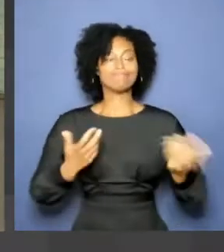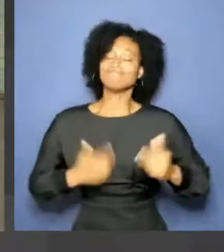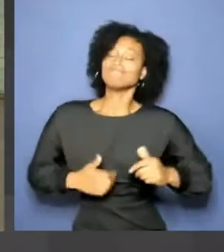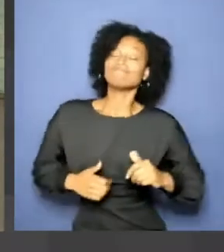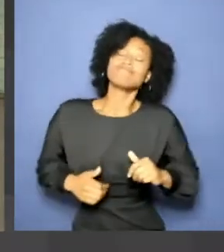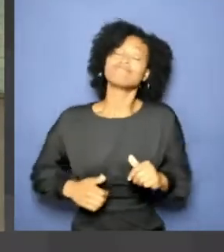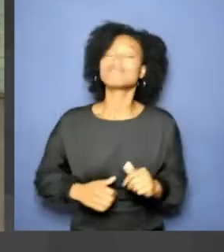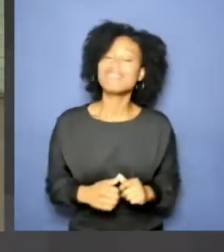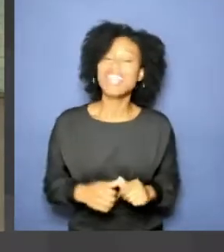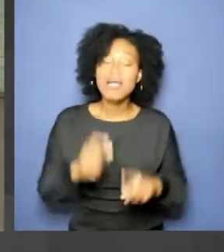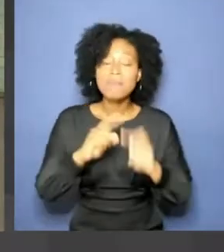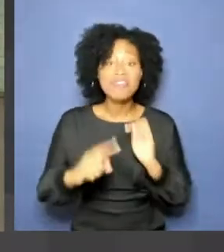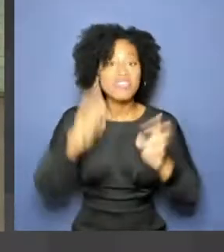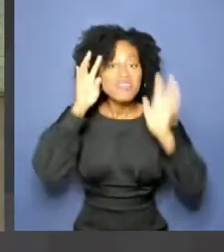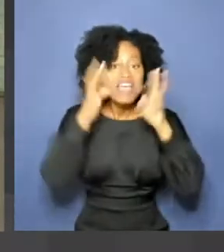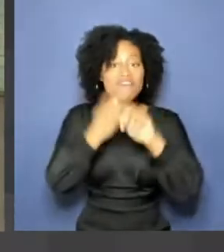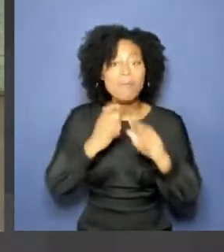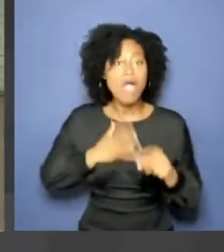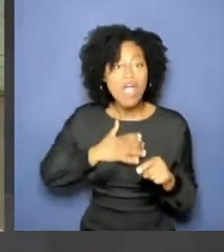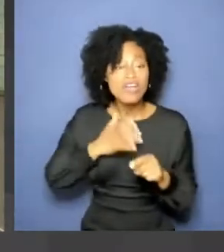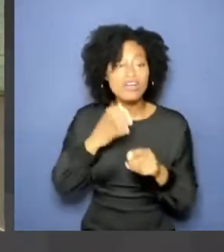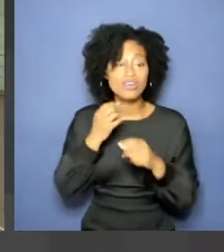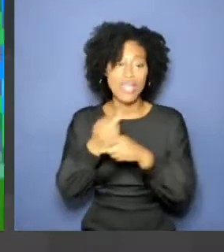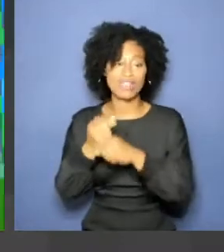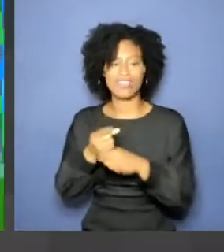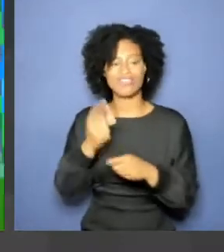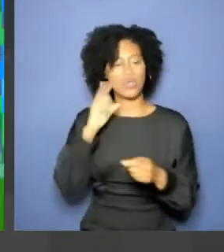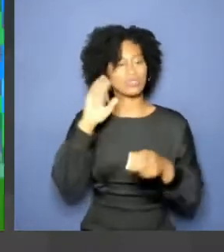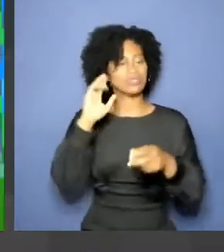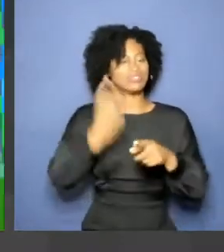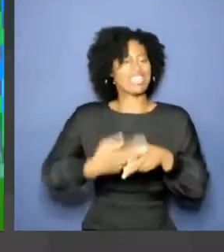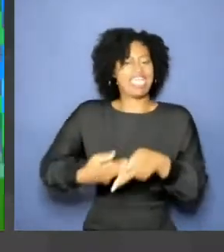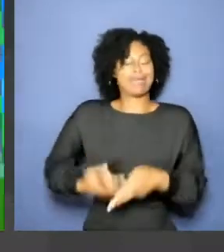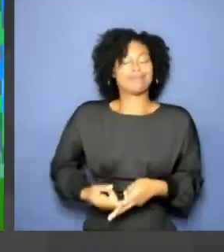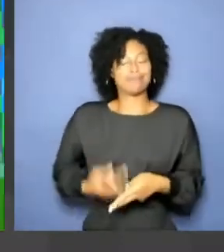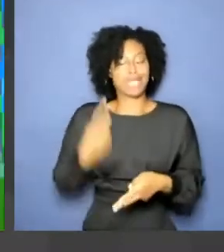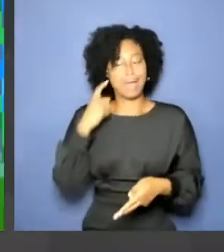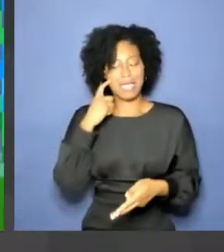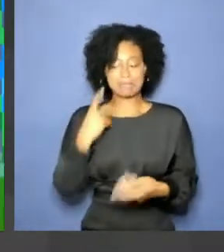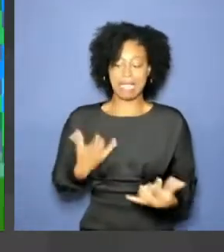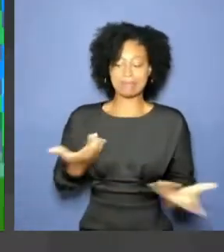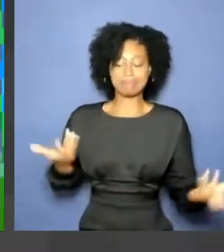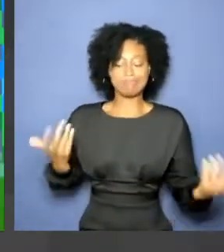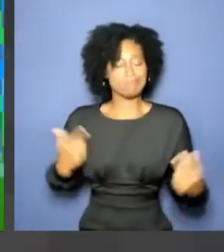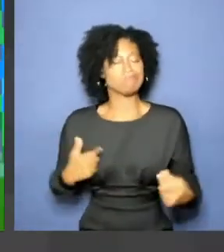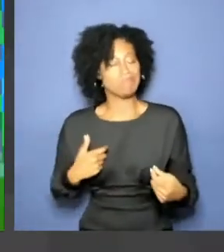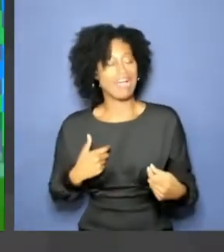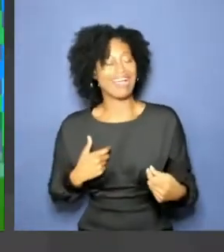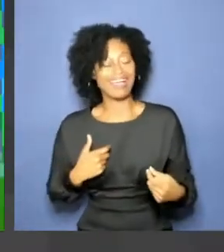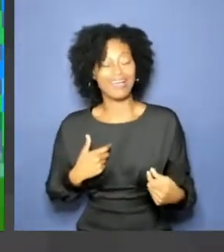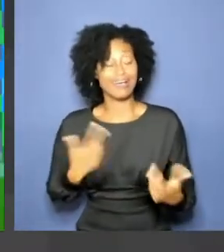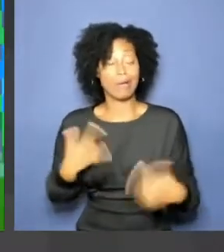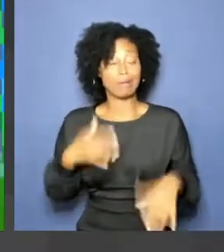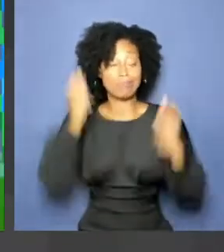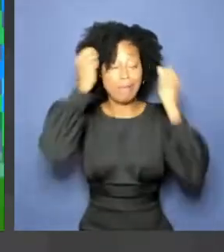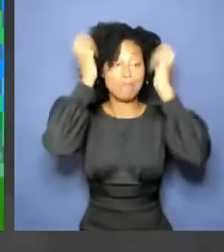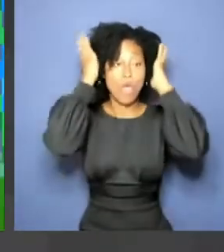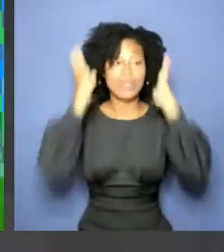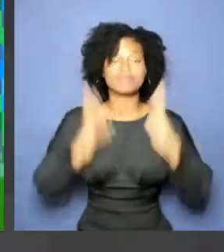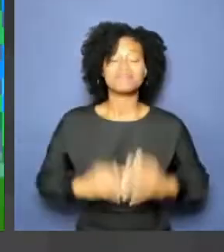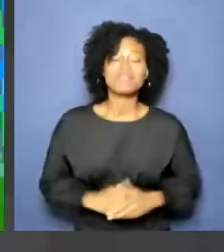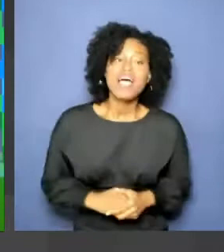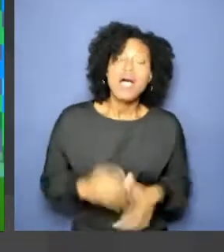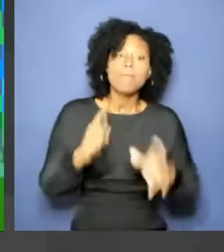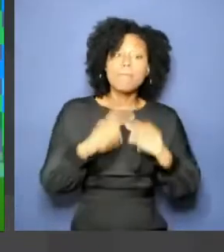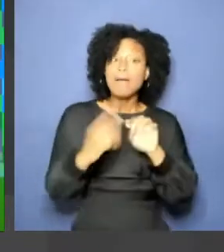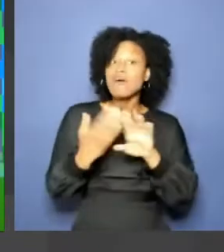from our creators, those names, that makes sense now. It's just mind-blowing. Before we get too far in,